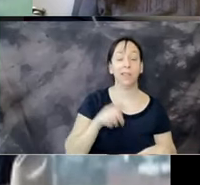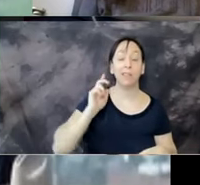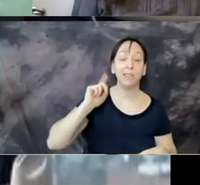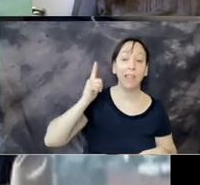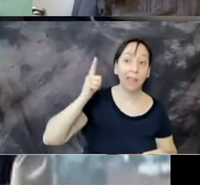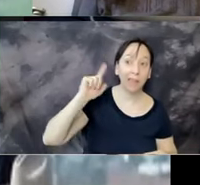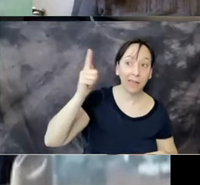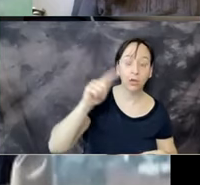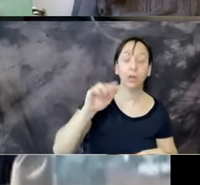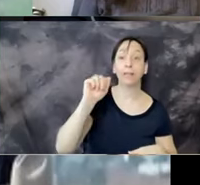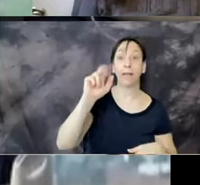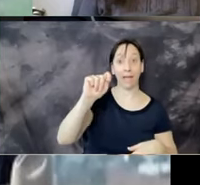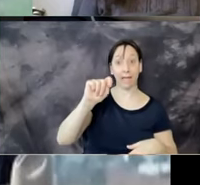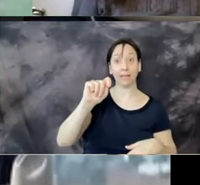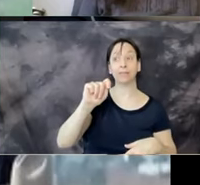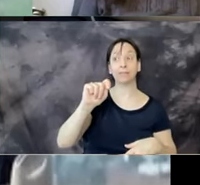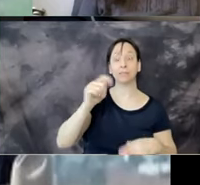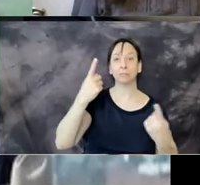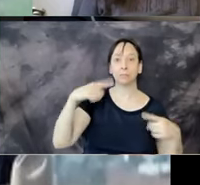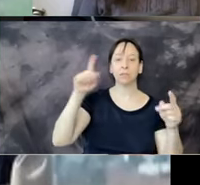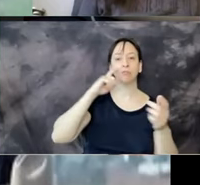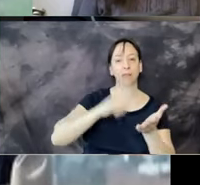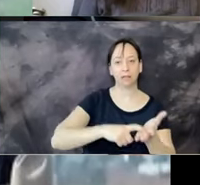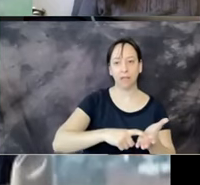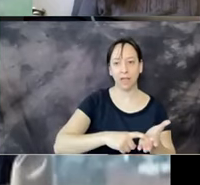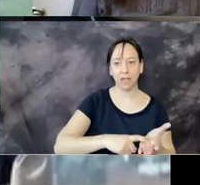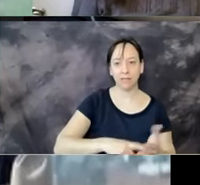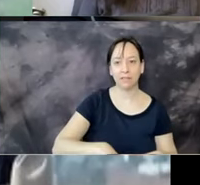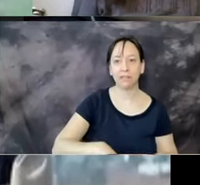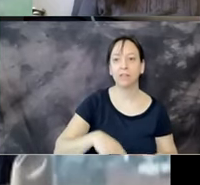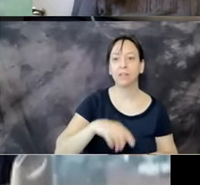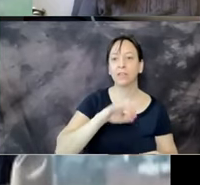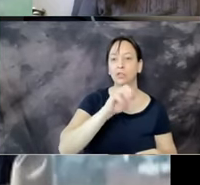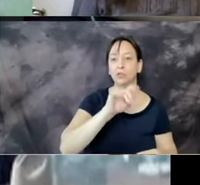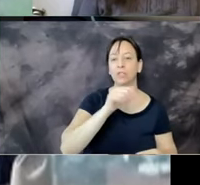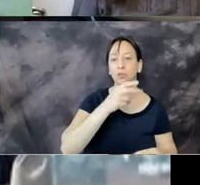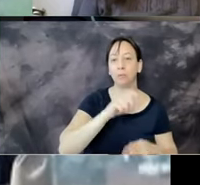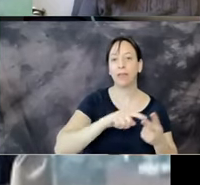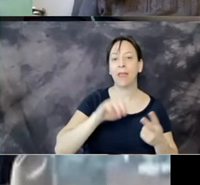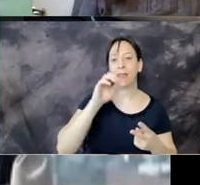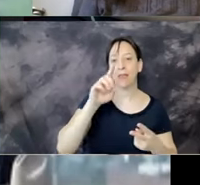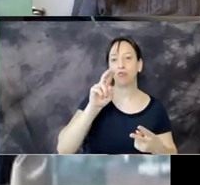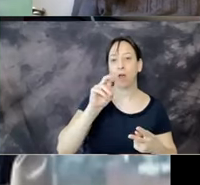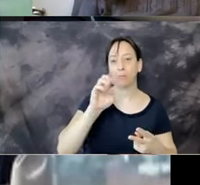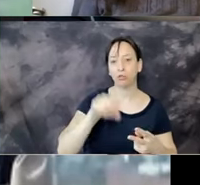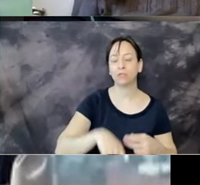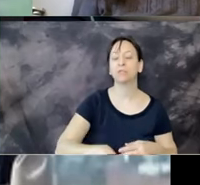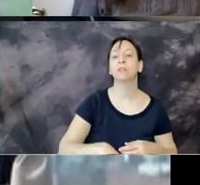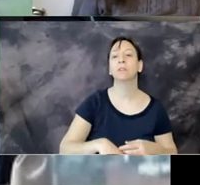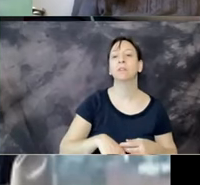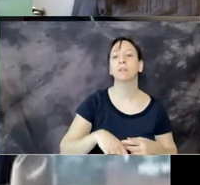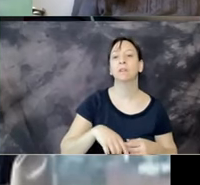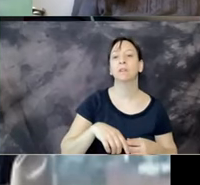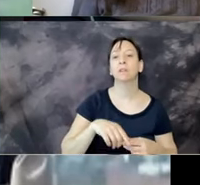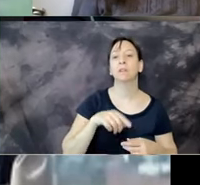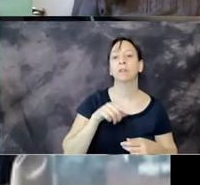this act was recognized by Judy Heumann and Ed Roberts as part of the